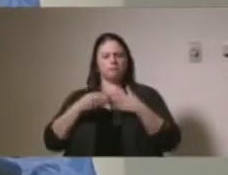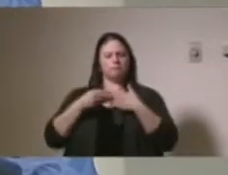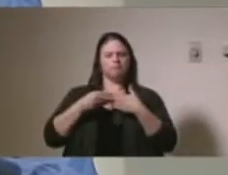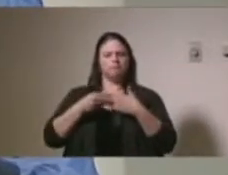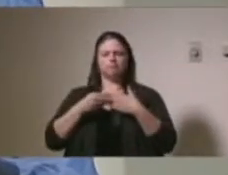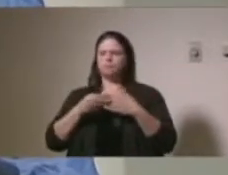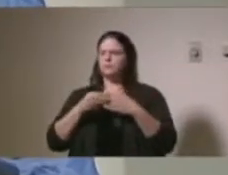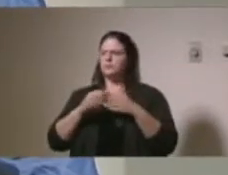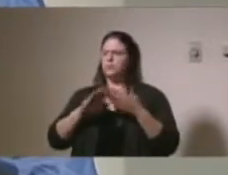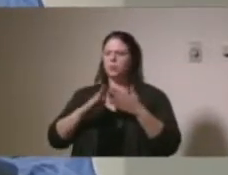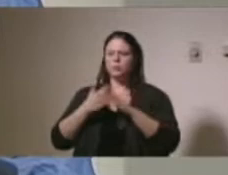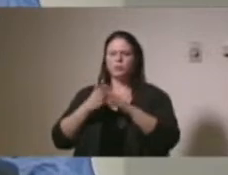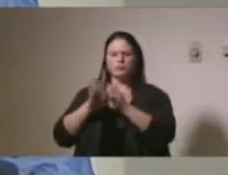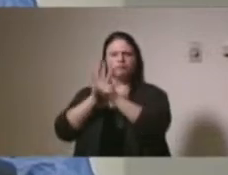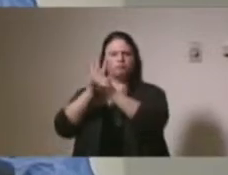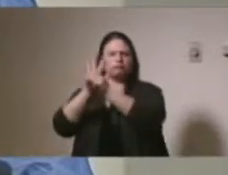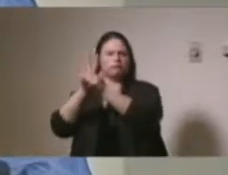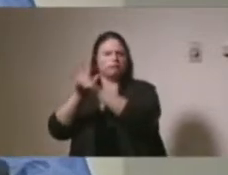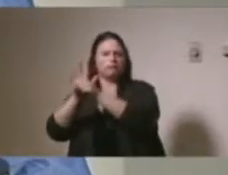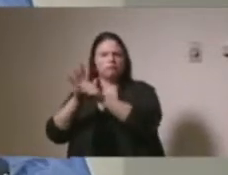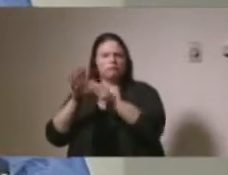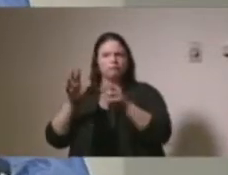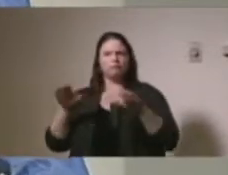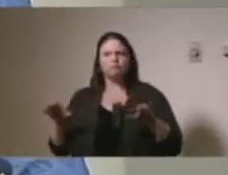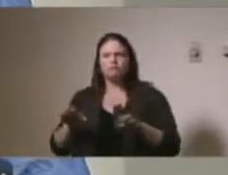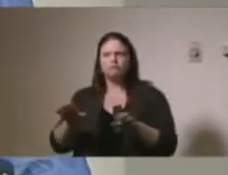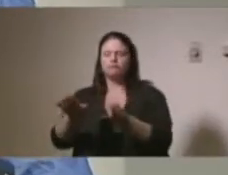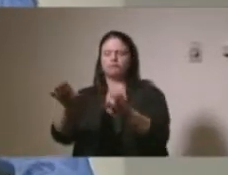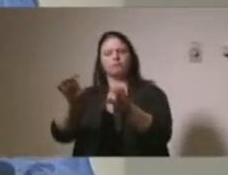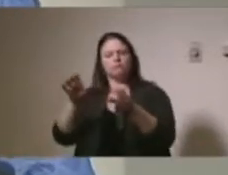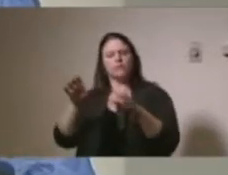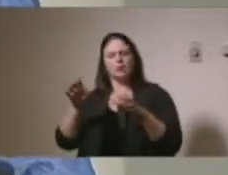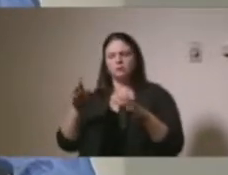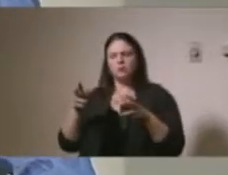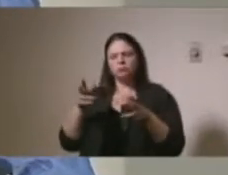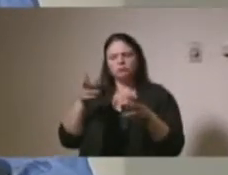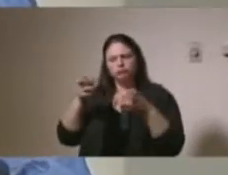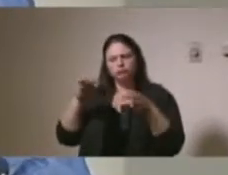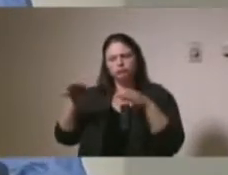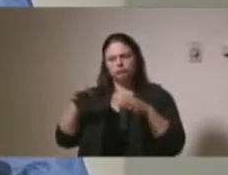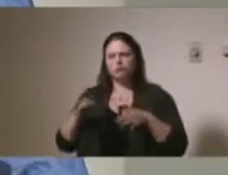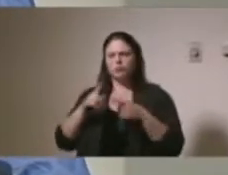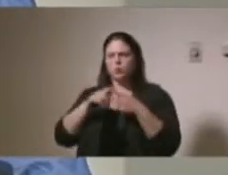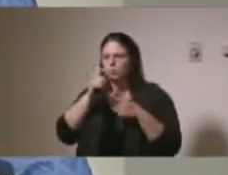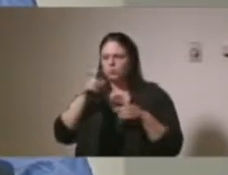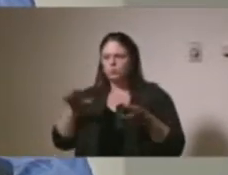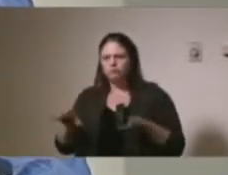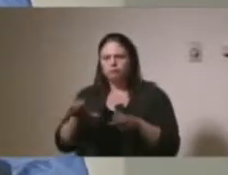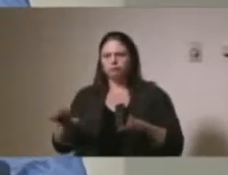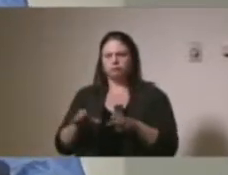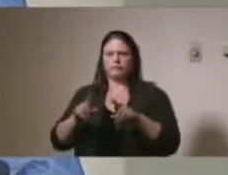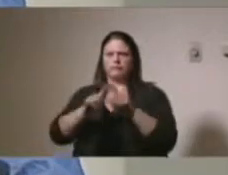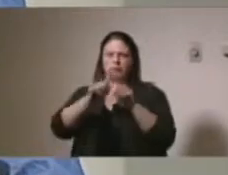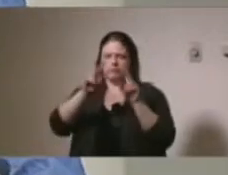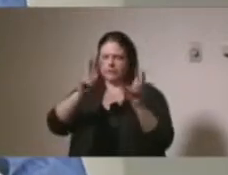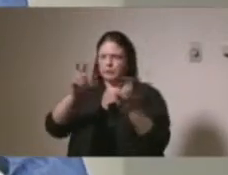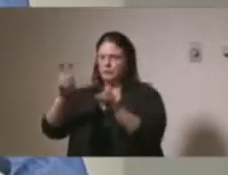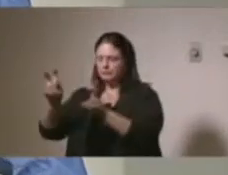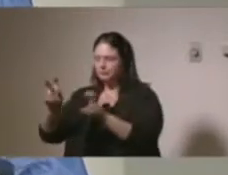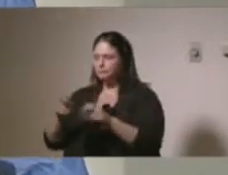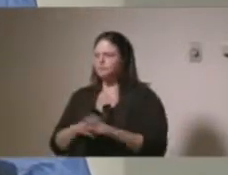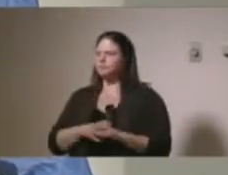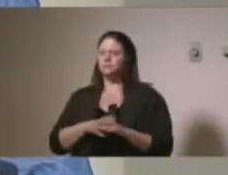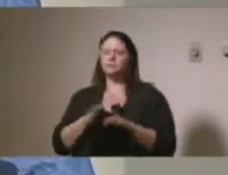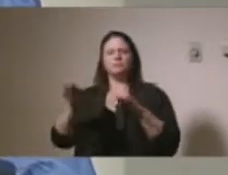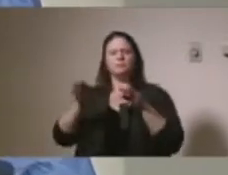that you're going to hear about in terms of making a difference on these particular issues. I just want to provide a little bit of context for you.